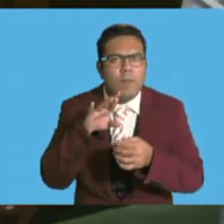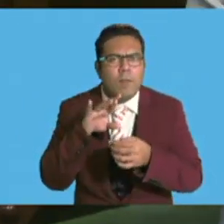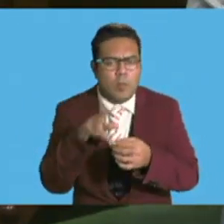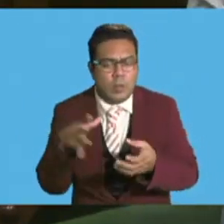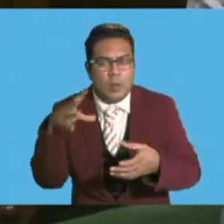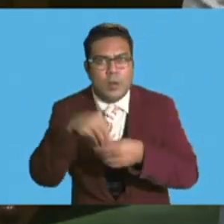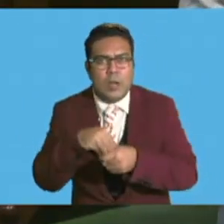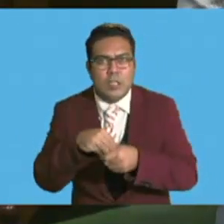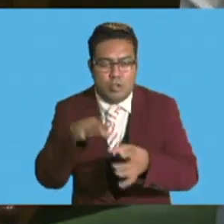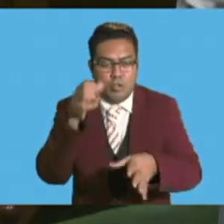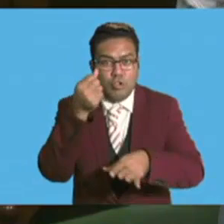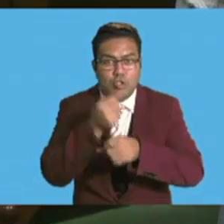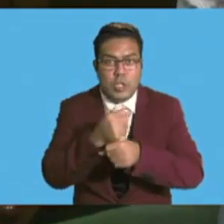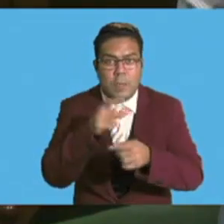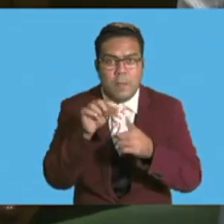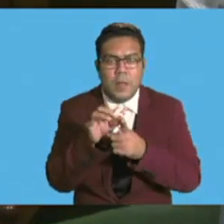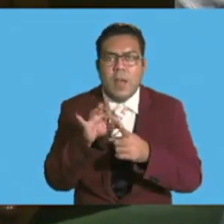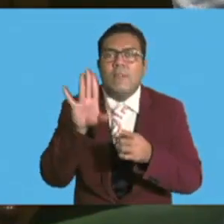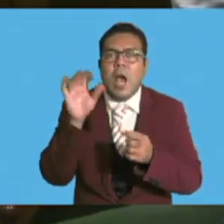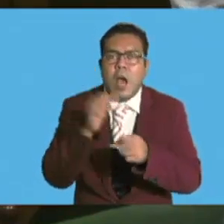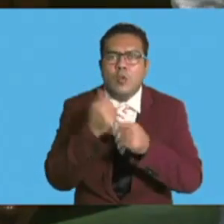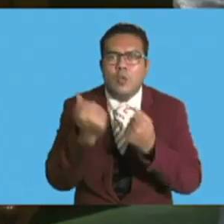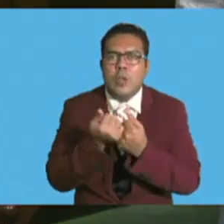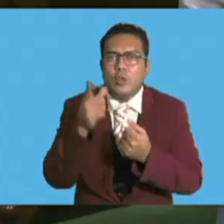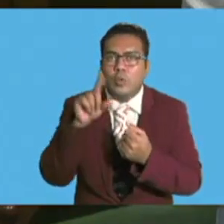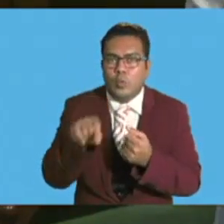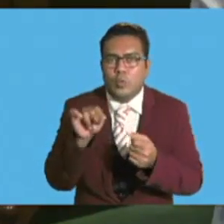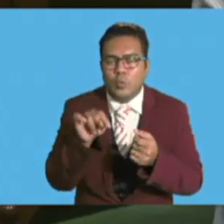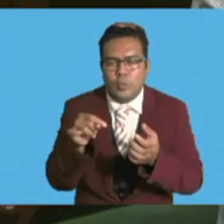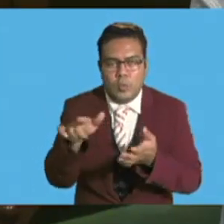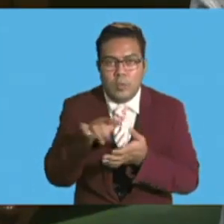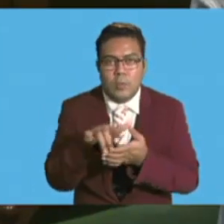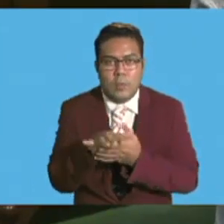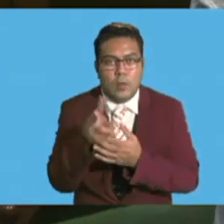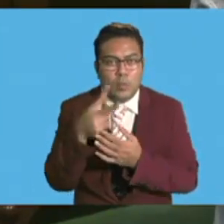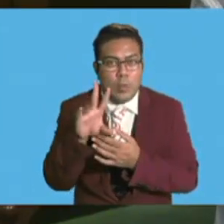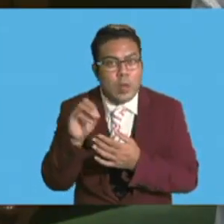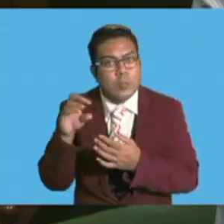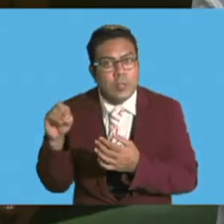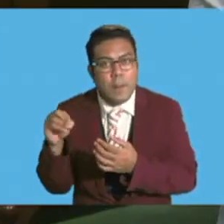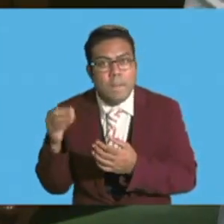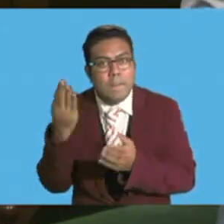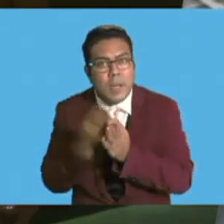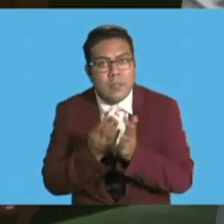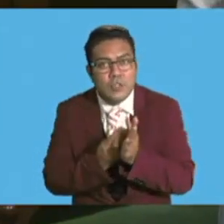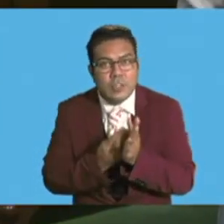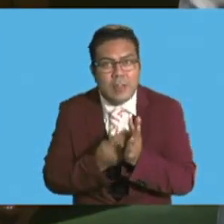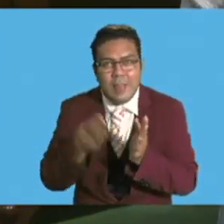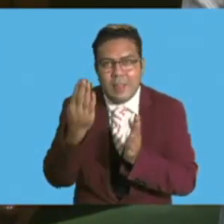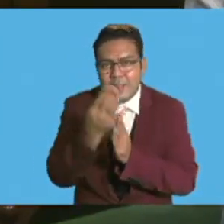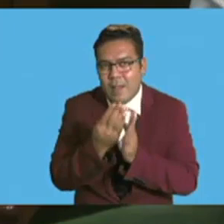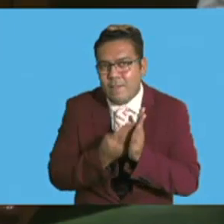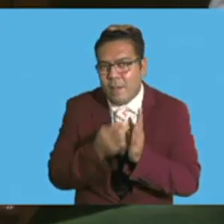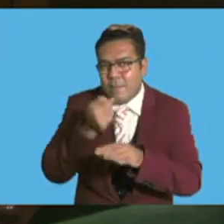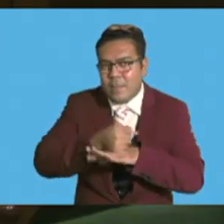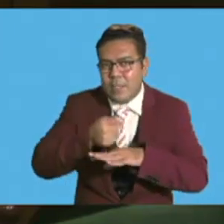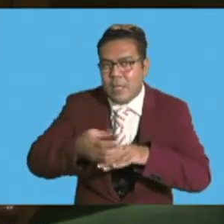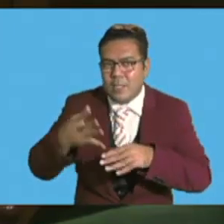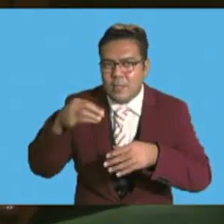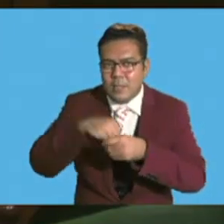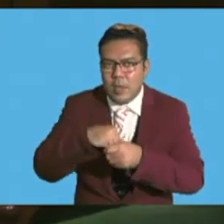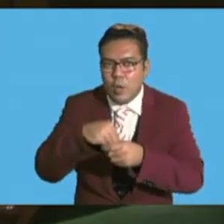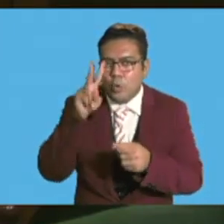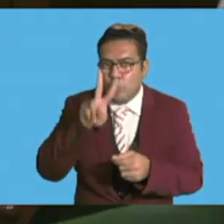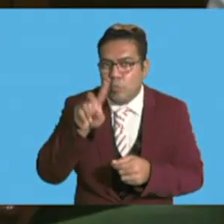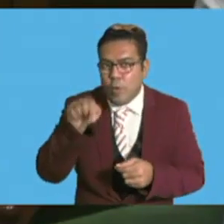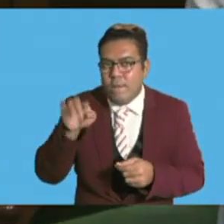within this GP who has agreed to do locum. In the 2019 to 2020 budget, government has allocated 2.5 million